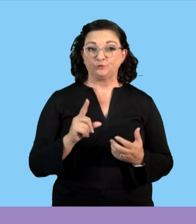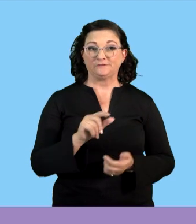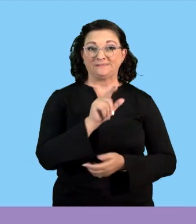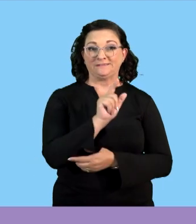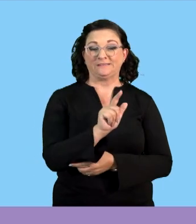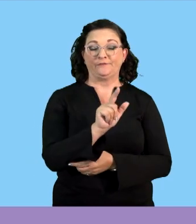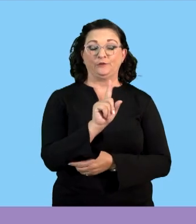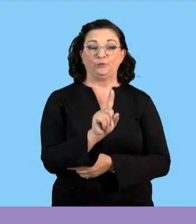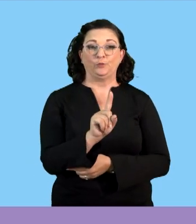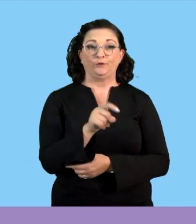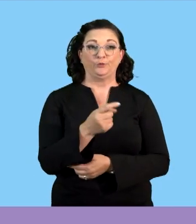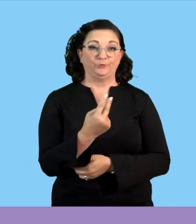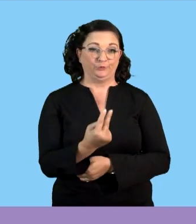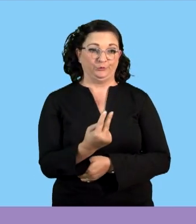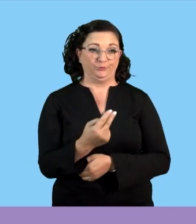be